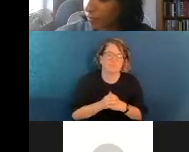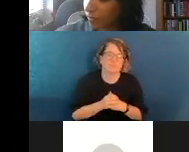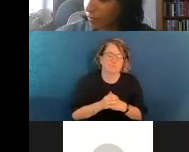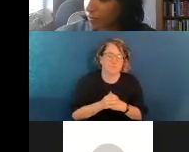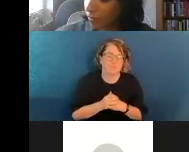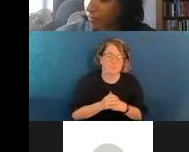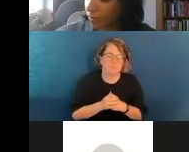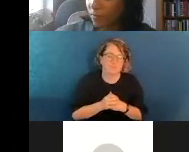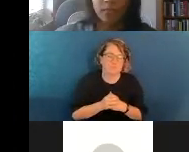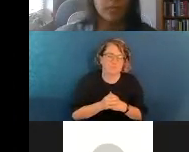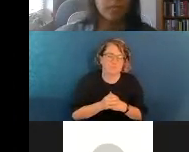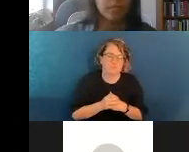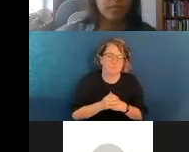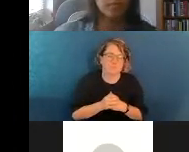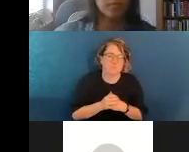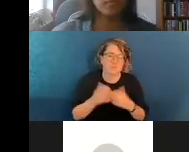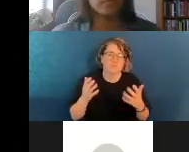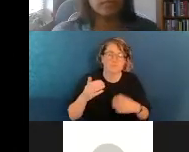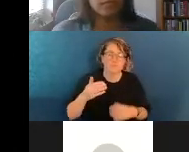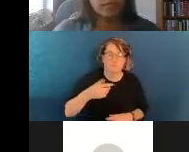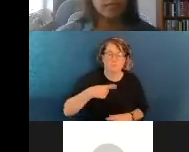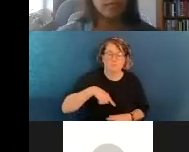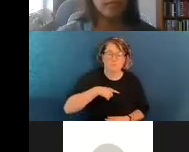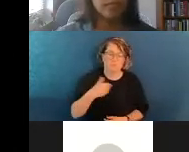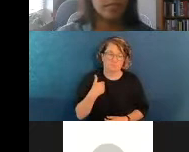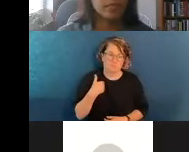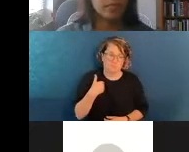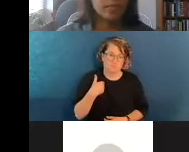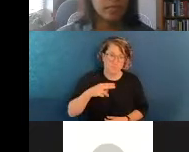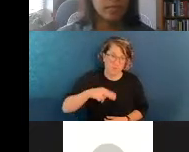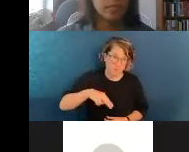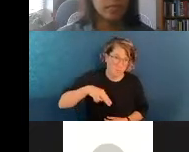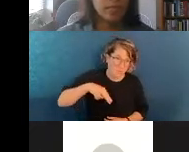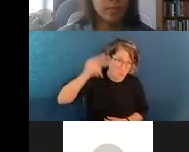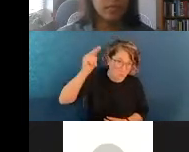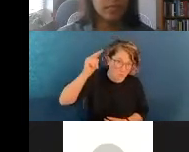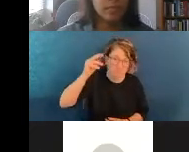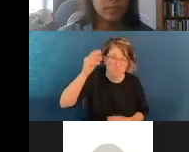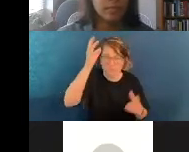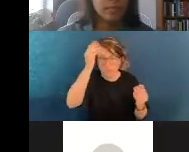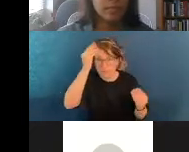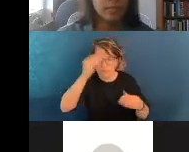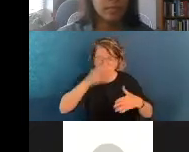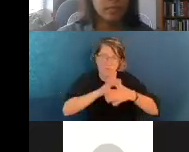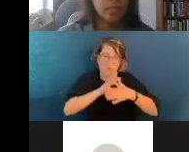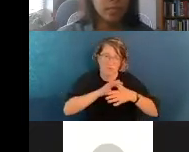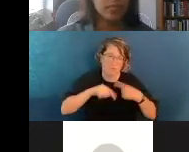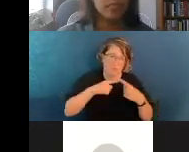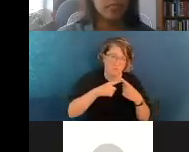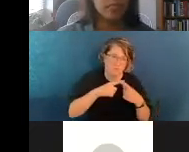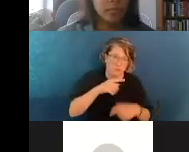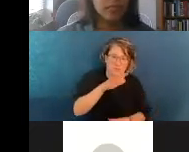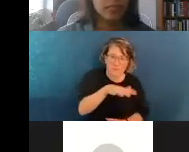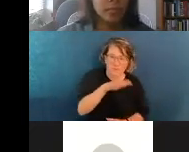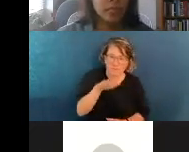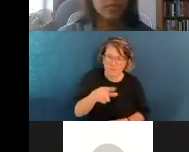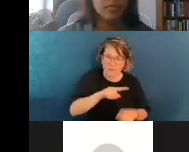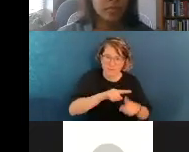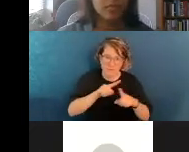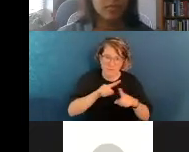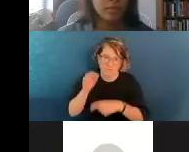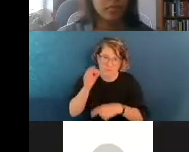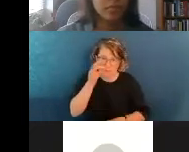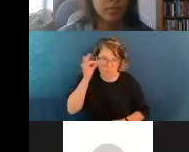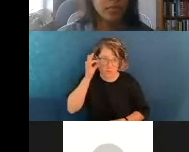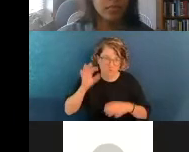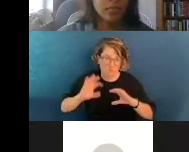the North, including information and content on the 55 First Nations, 17 linguistic